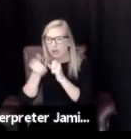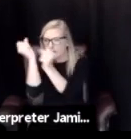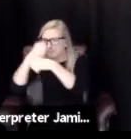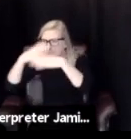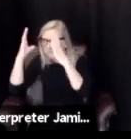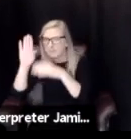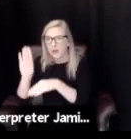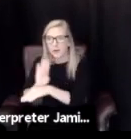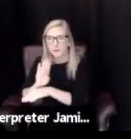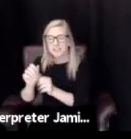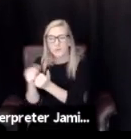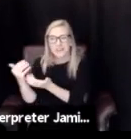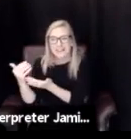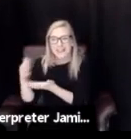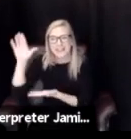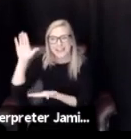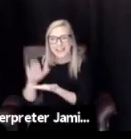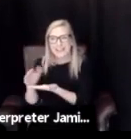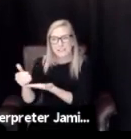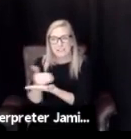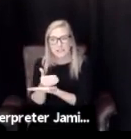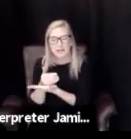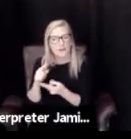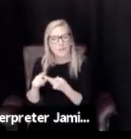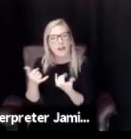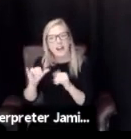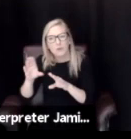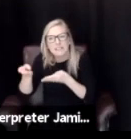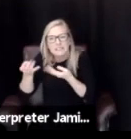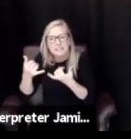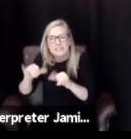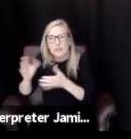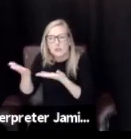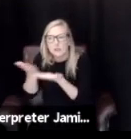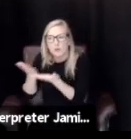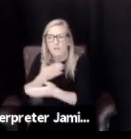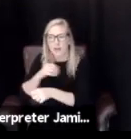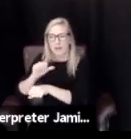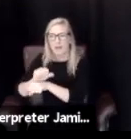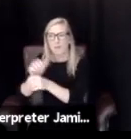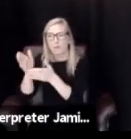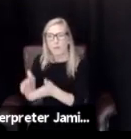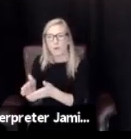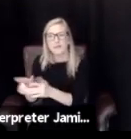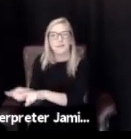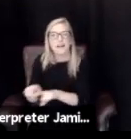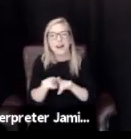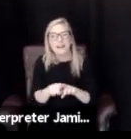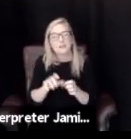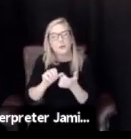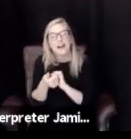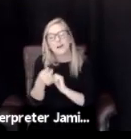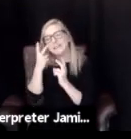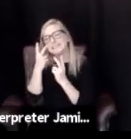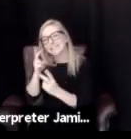less income, how they can still serve their employees, but also how do they look at the